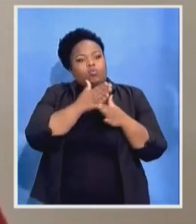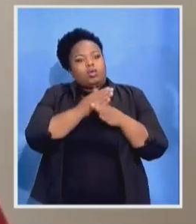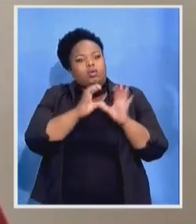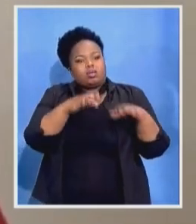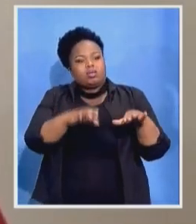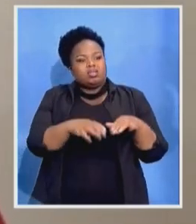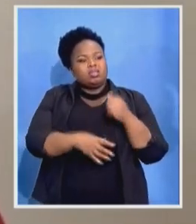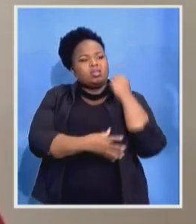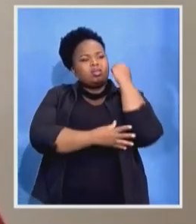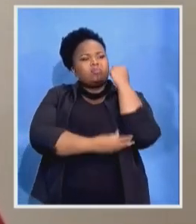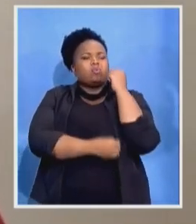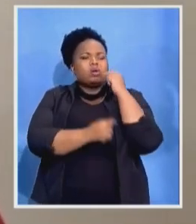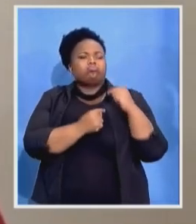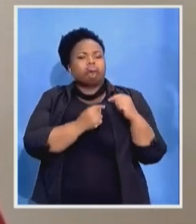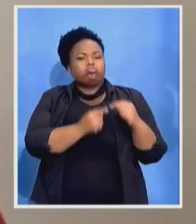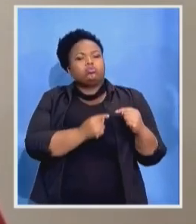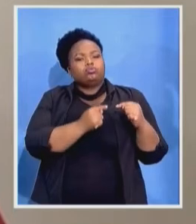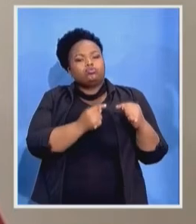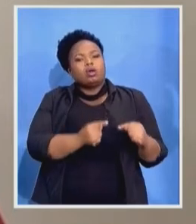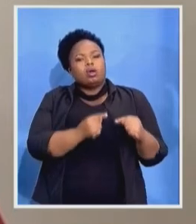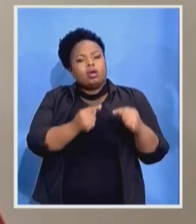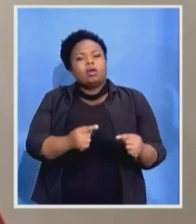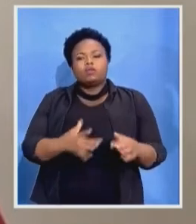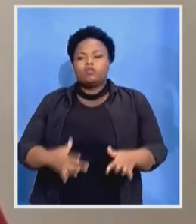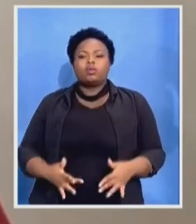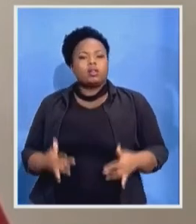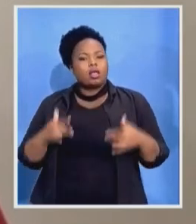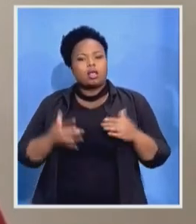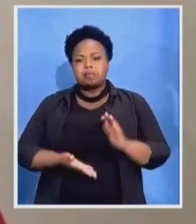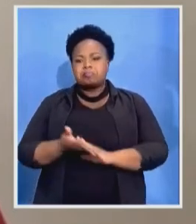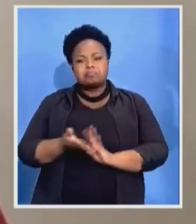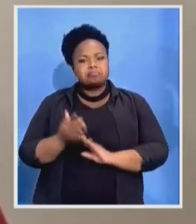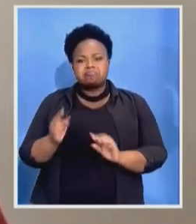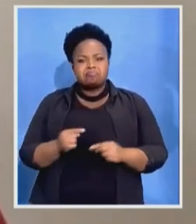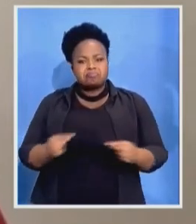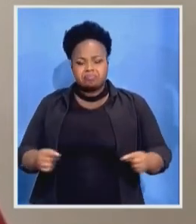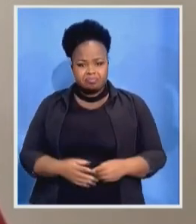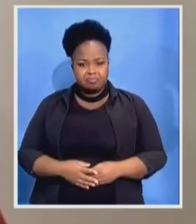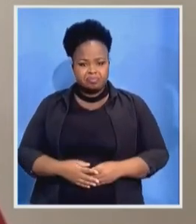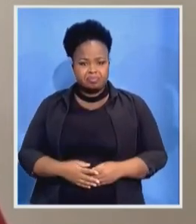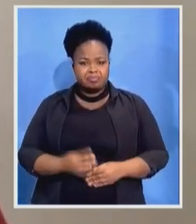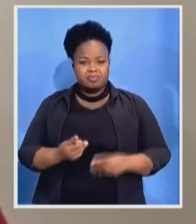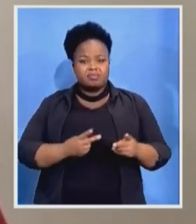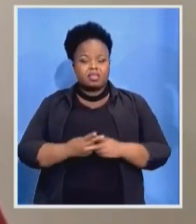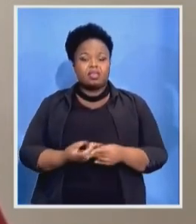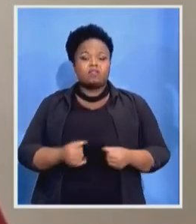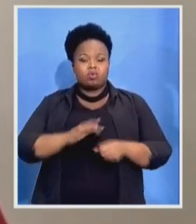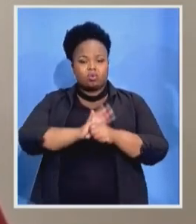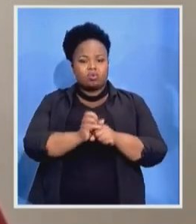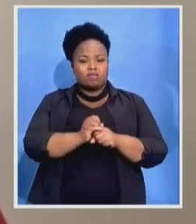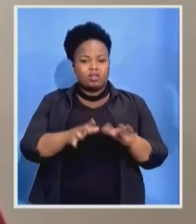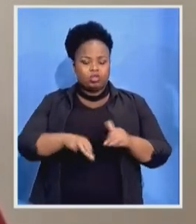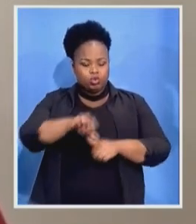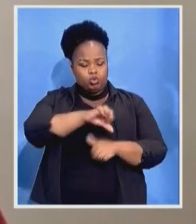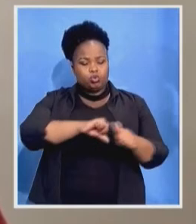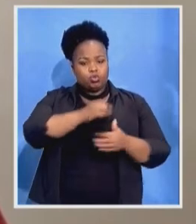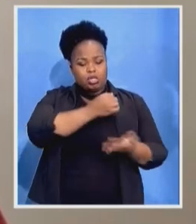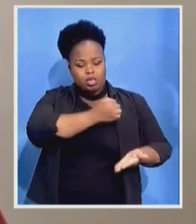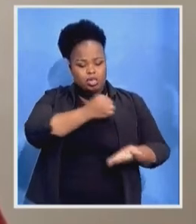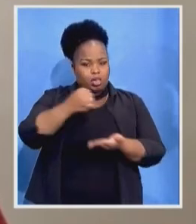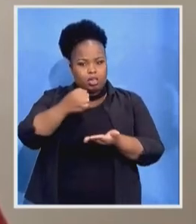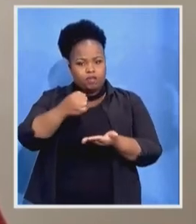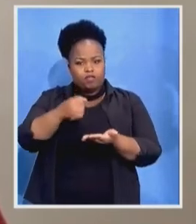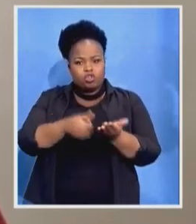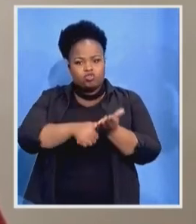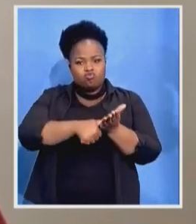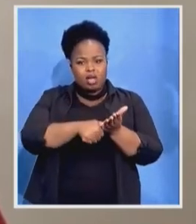itself. The withdrawal of the COVID-19 Social Relief of Distress Grant early next year will see many of